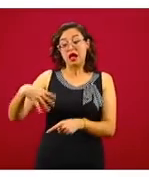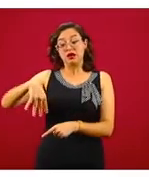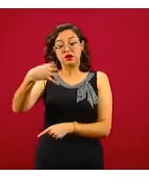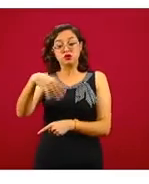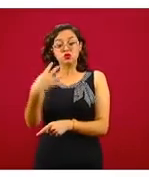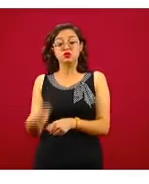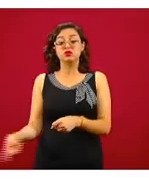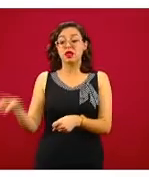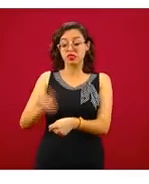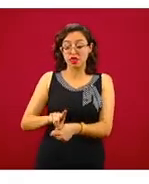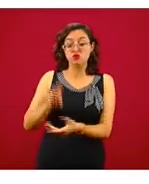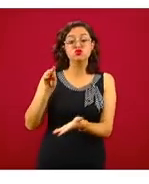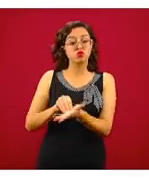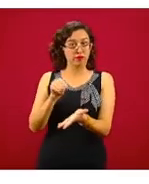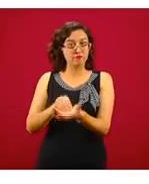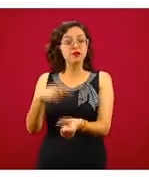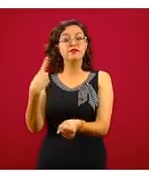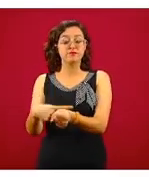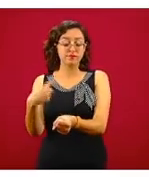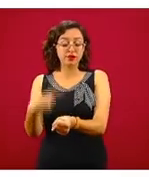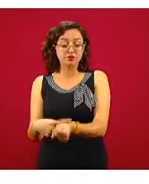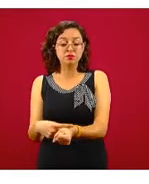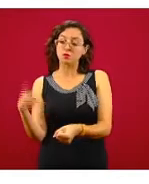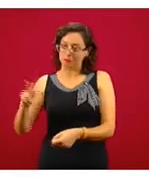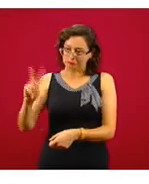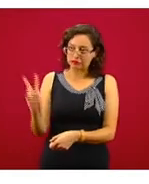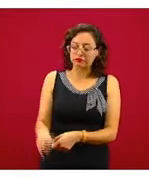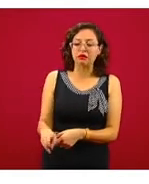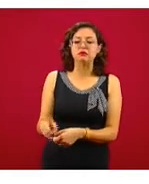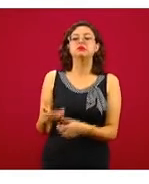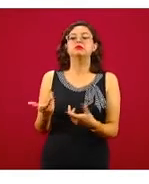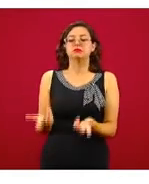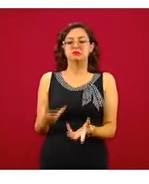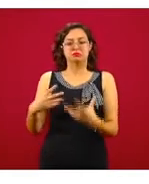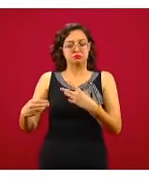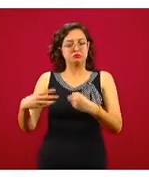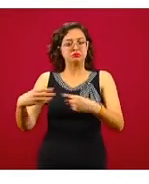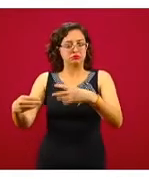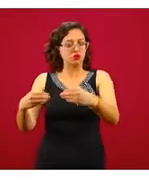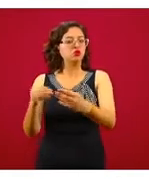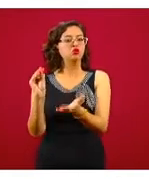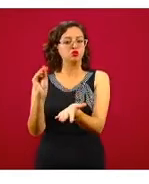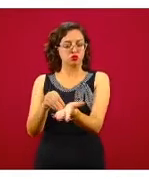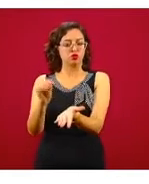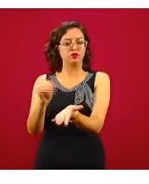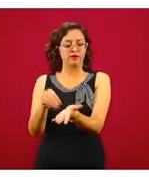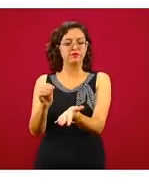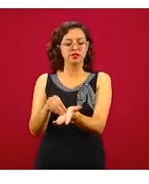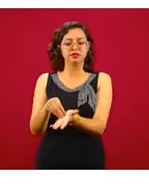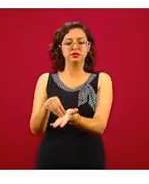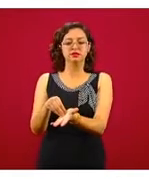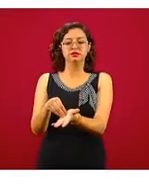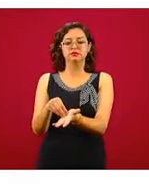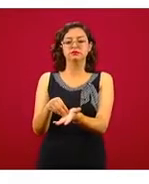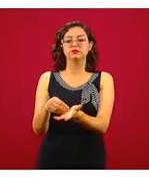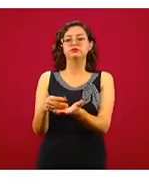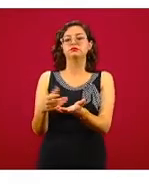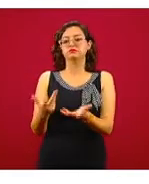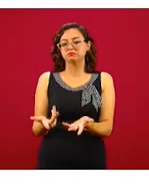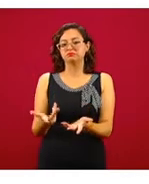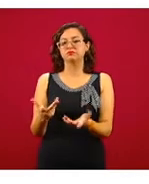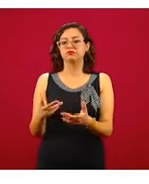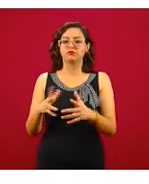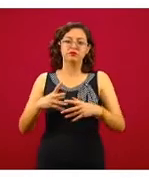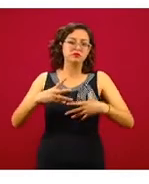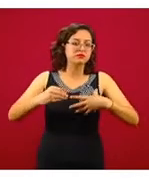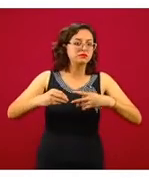started. la epidemia realmente activa en México, But we also have the number of active continúa cases, generando y dando which are